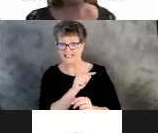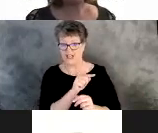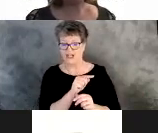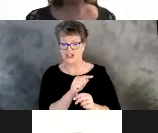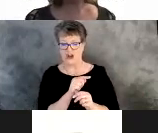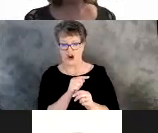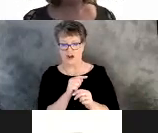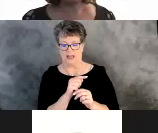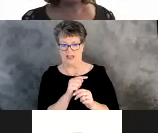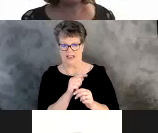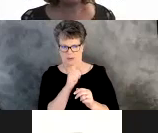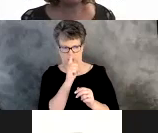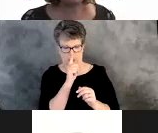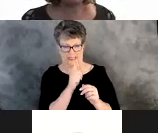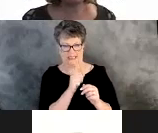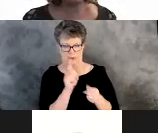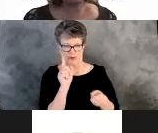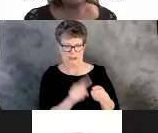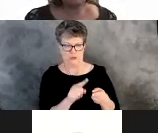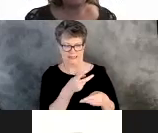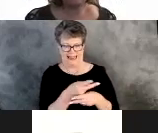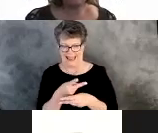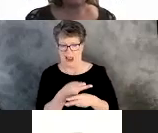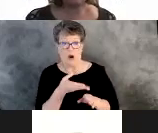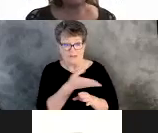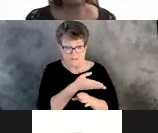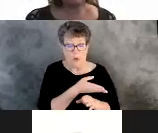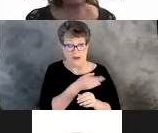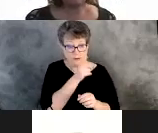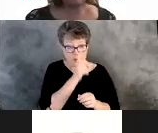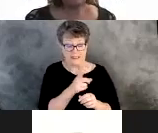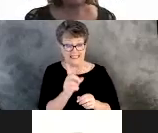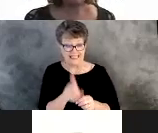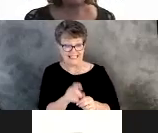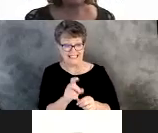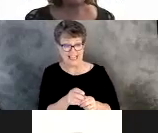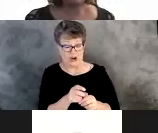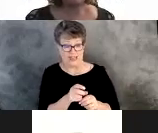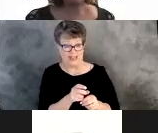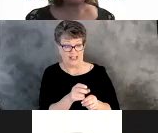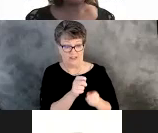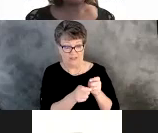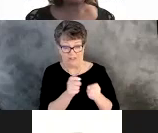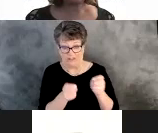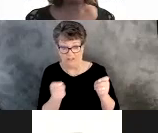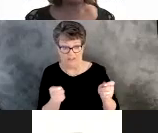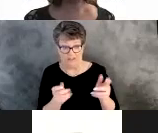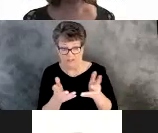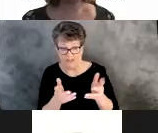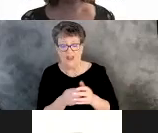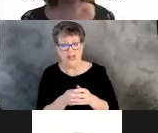care before it was necessary or deemed necessary. And what they did was they started